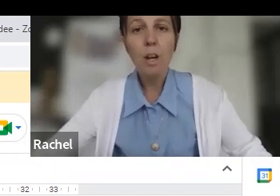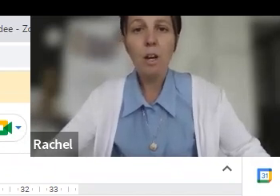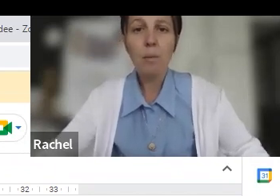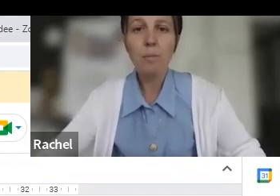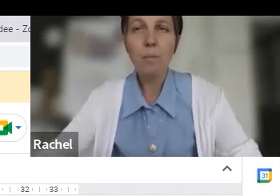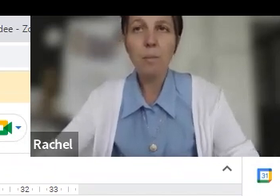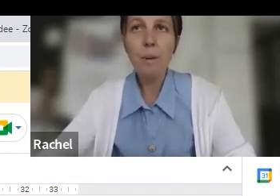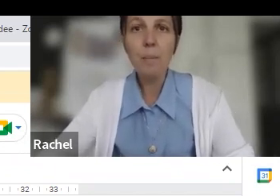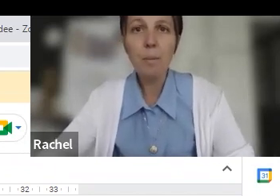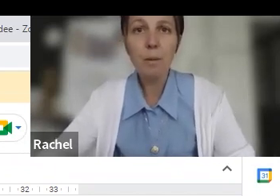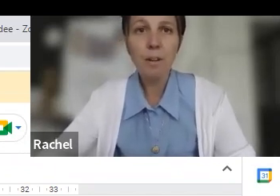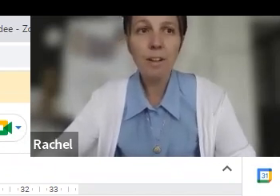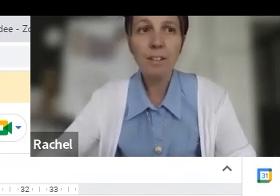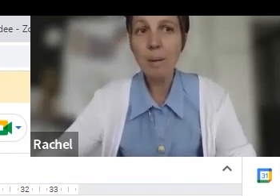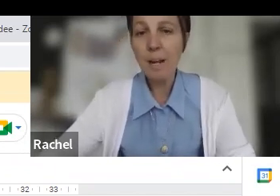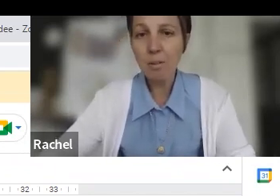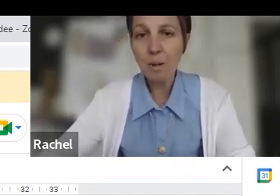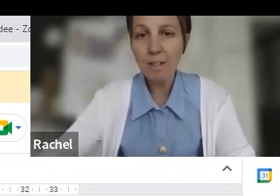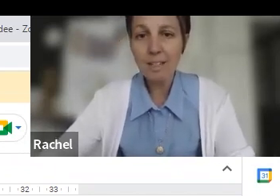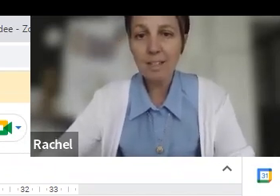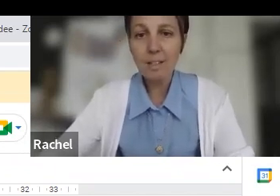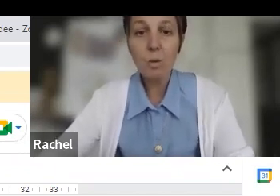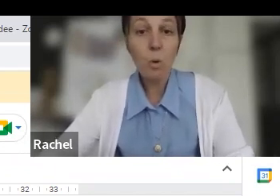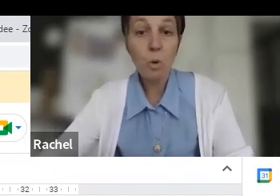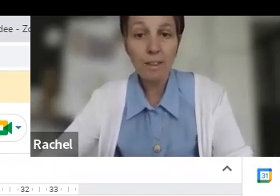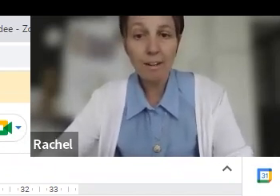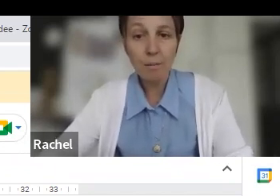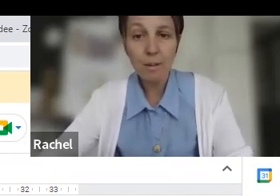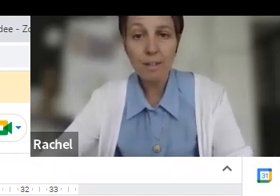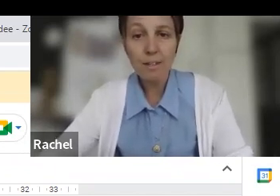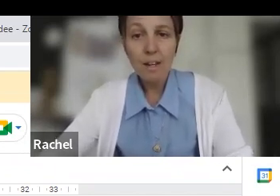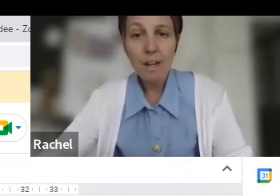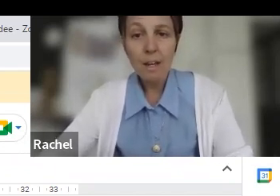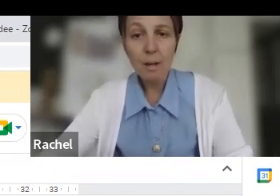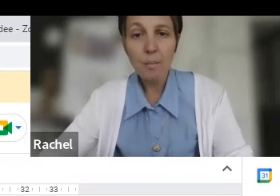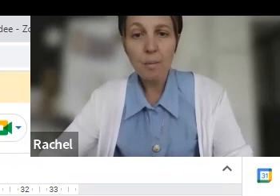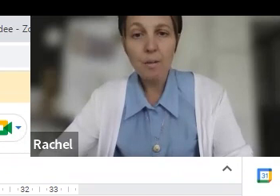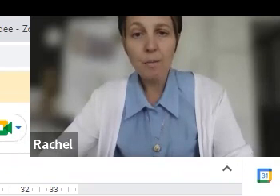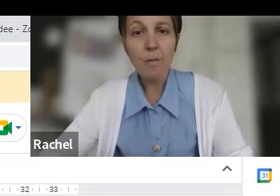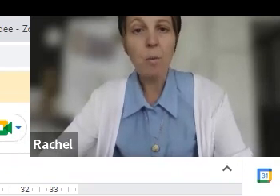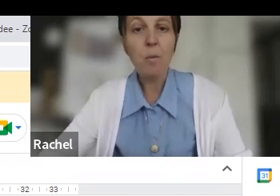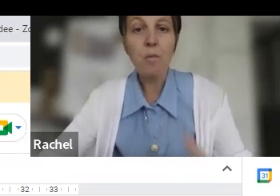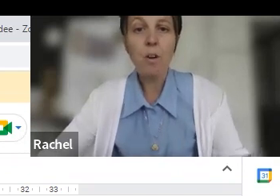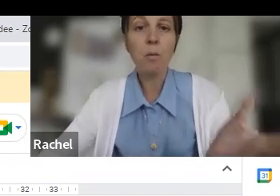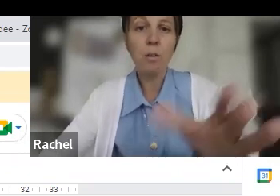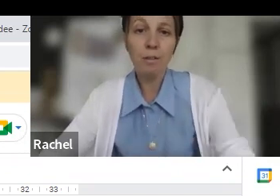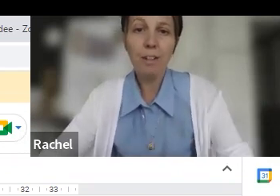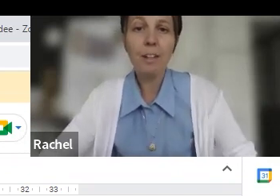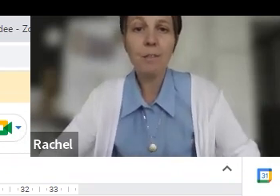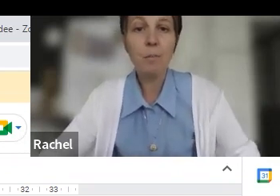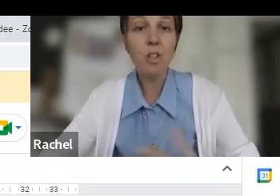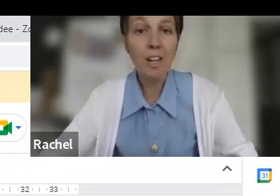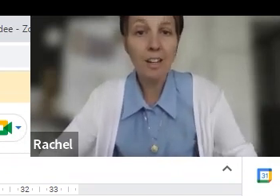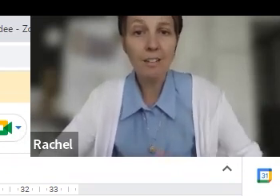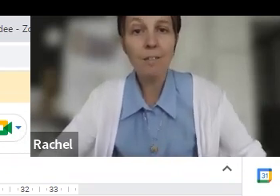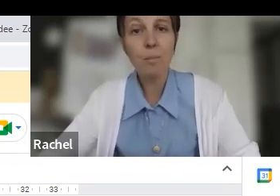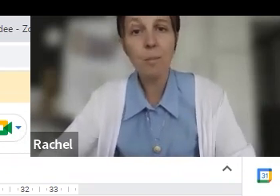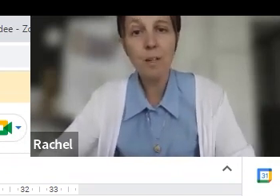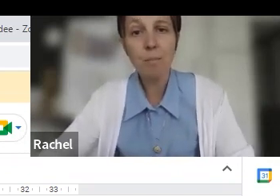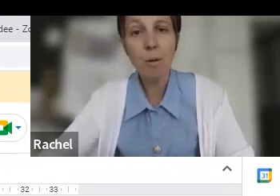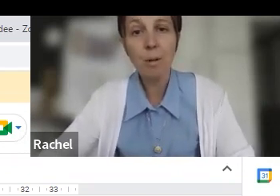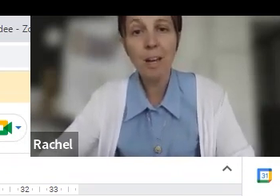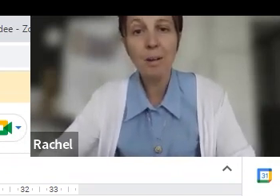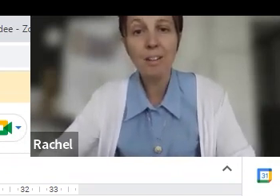well, people being able to access talking therapies, from a referral, like from Jane, from